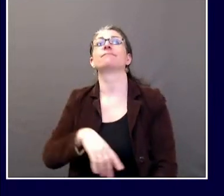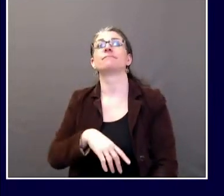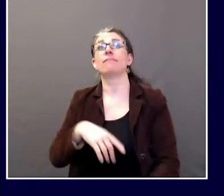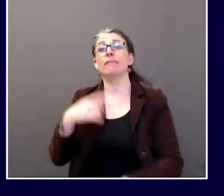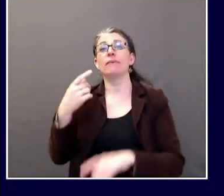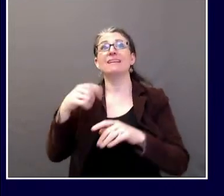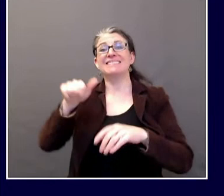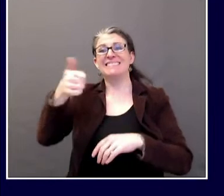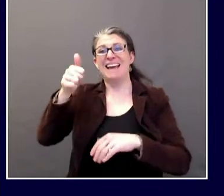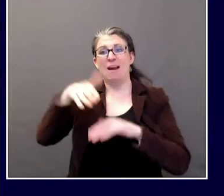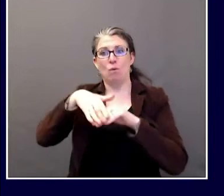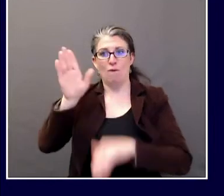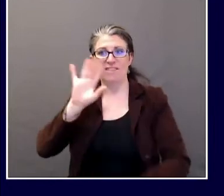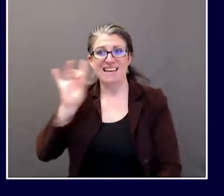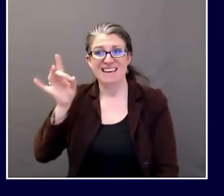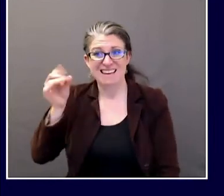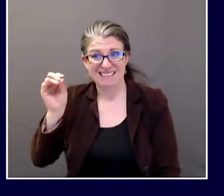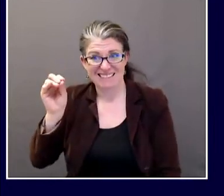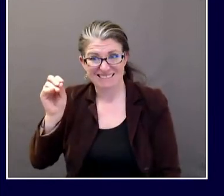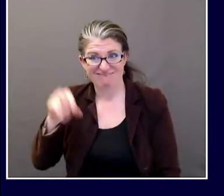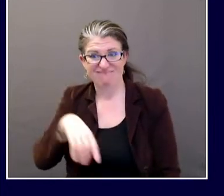now 558.